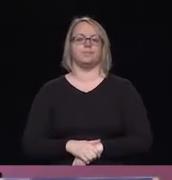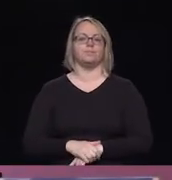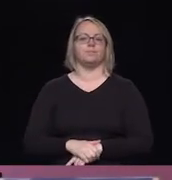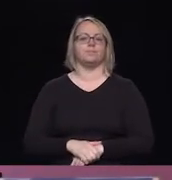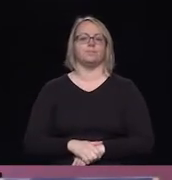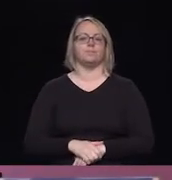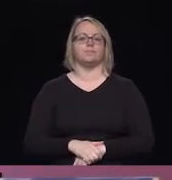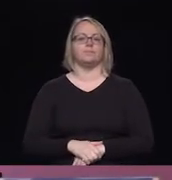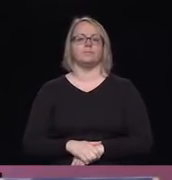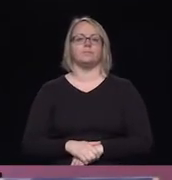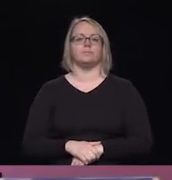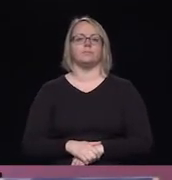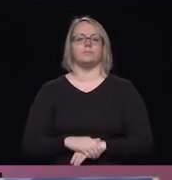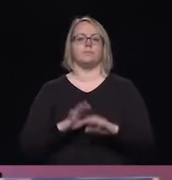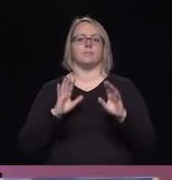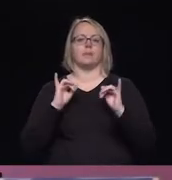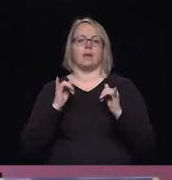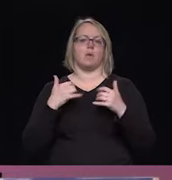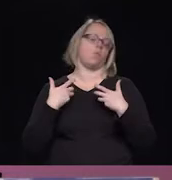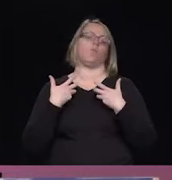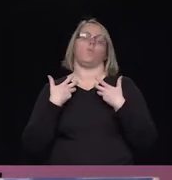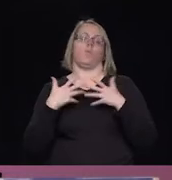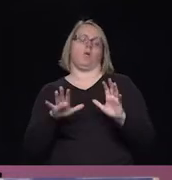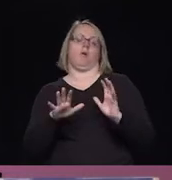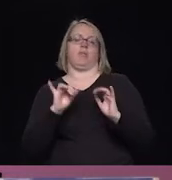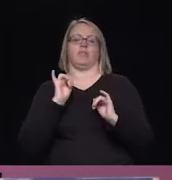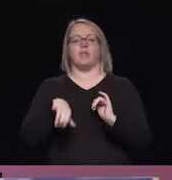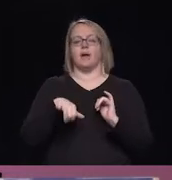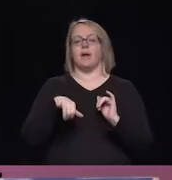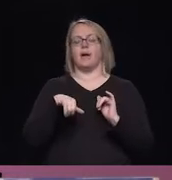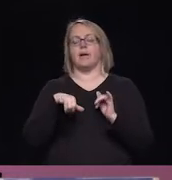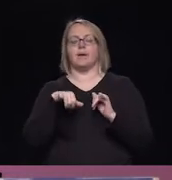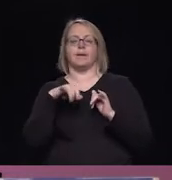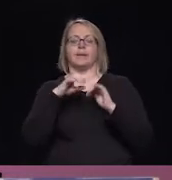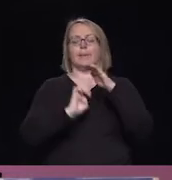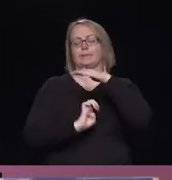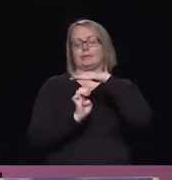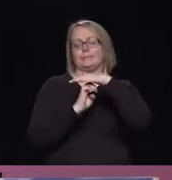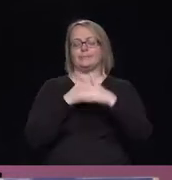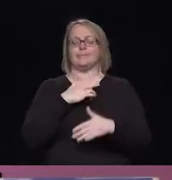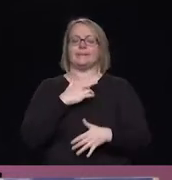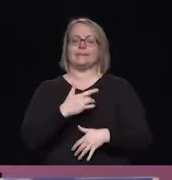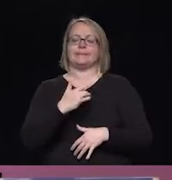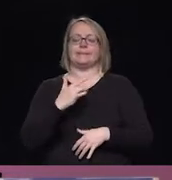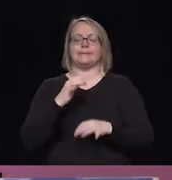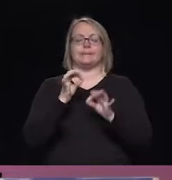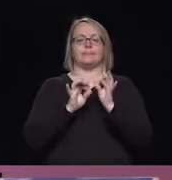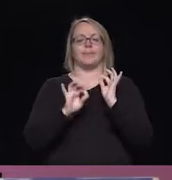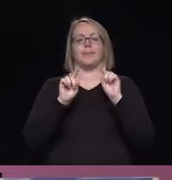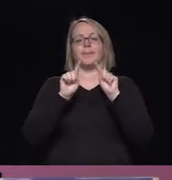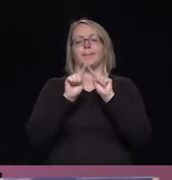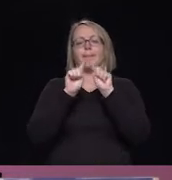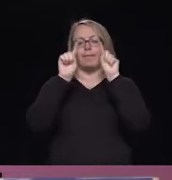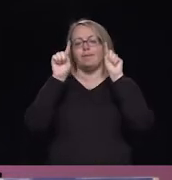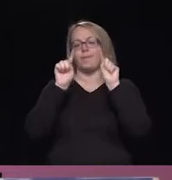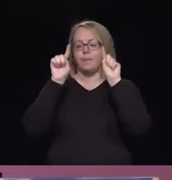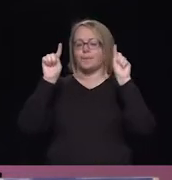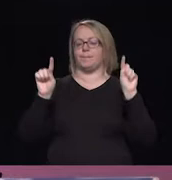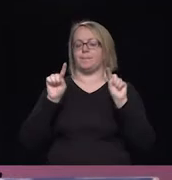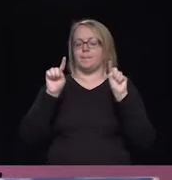Now, I do not want to see those third grade puffy clouds. We're going to add a little bit more depth